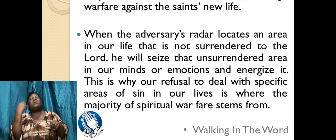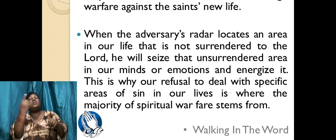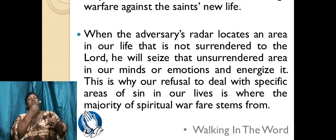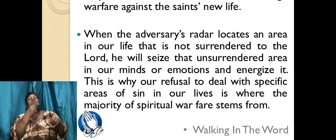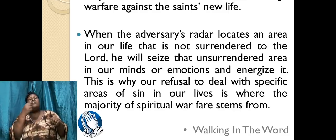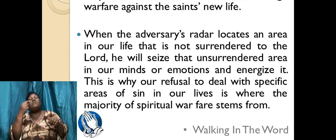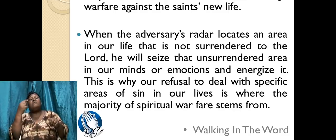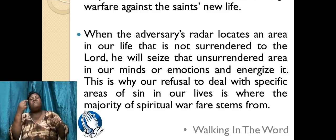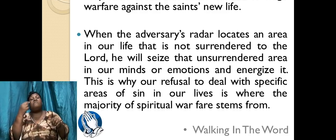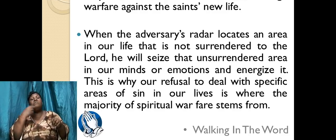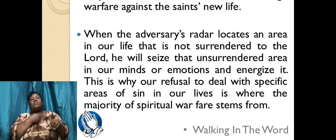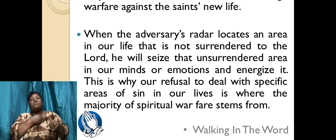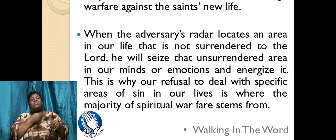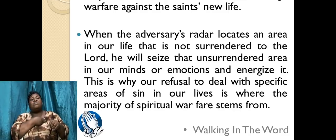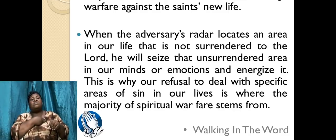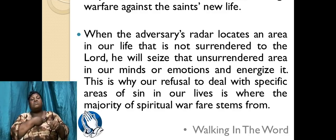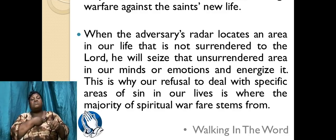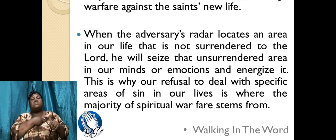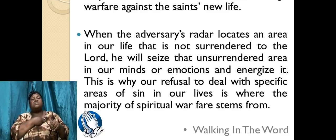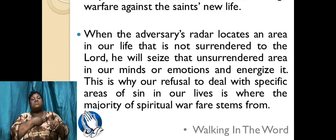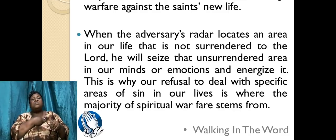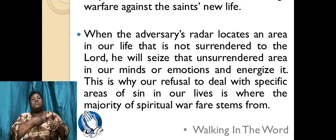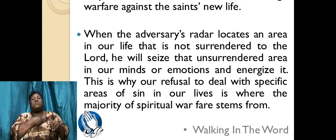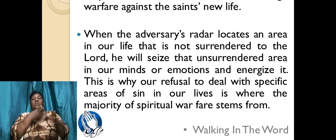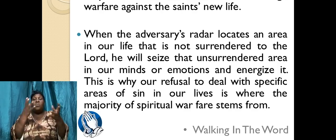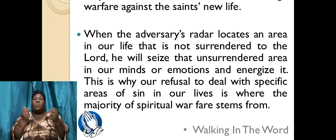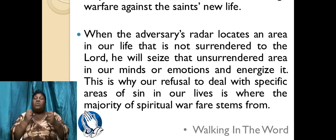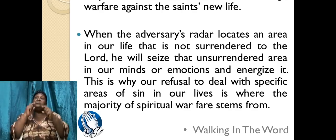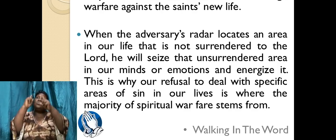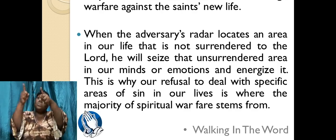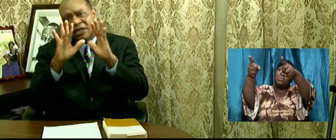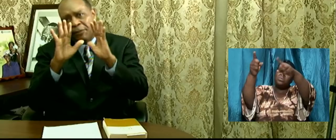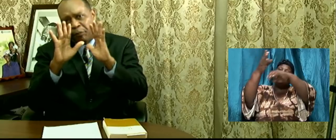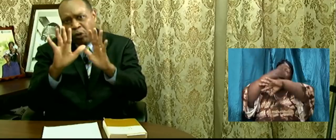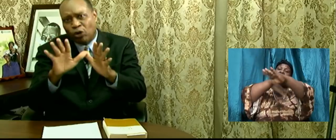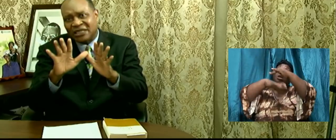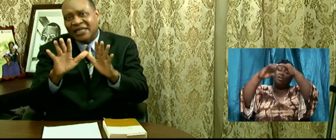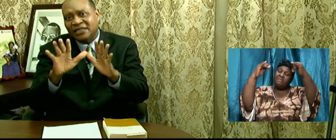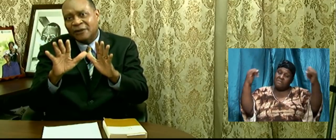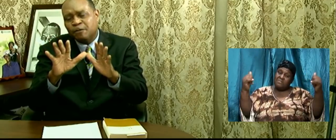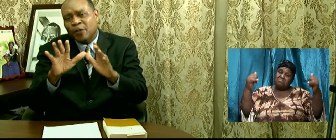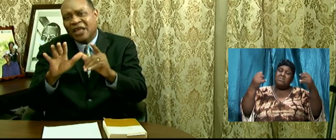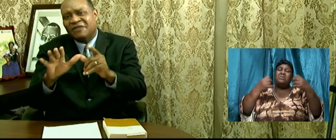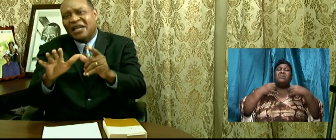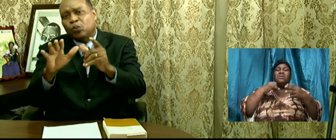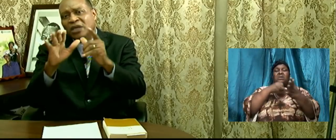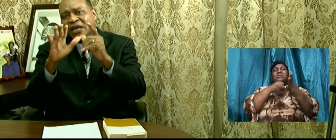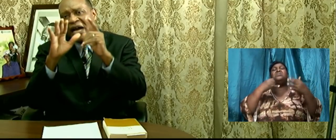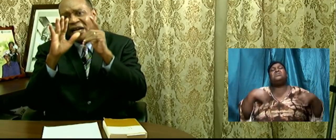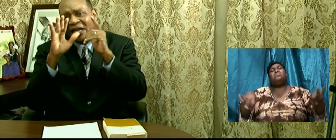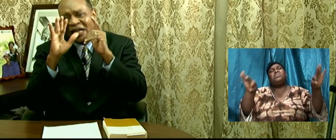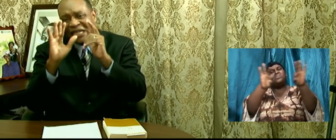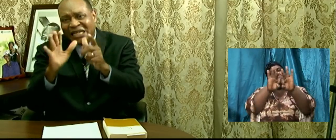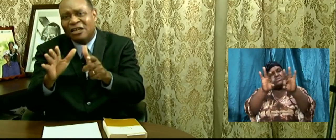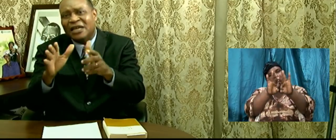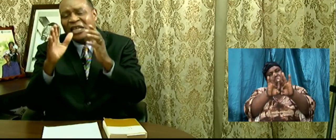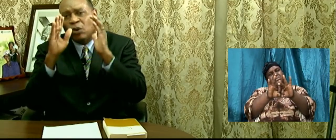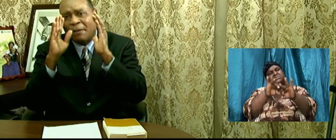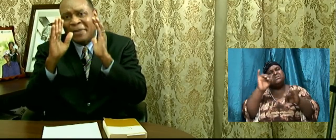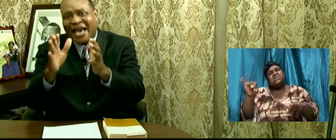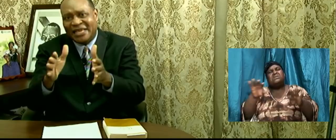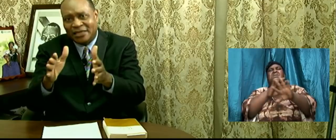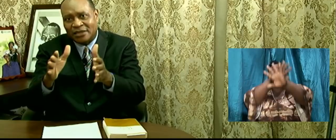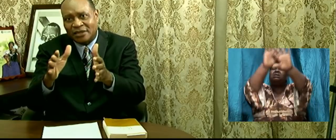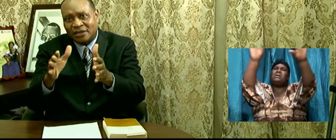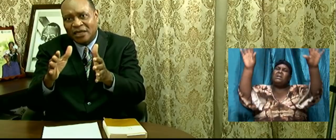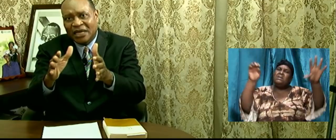ourselves candidates for heaven it is important that we are clear in